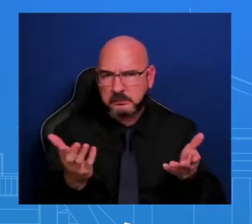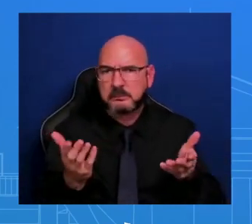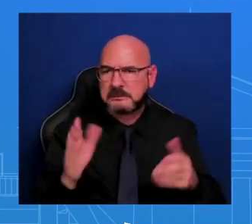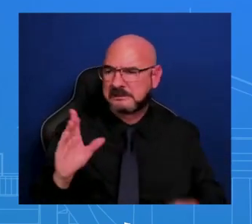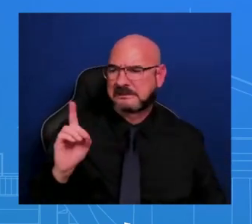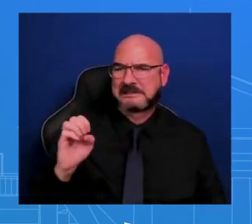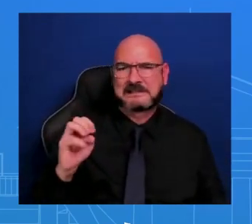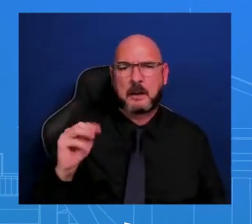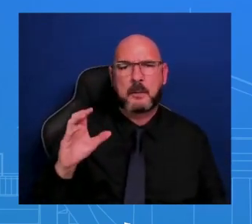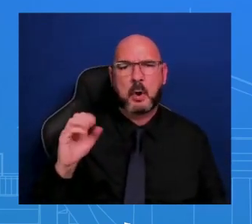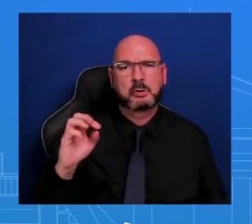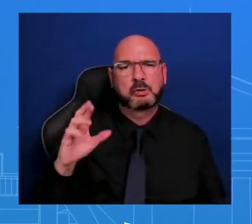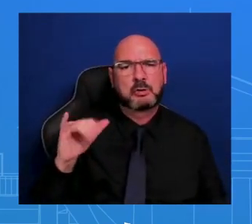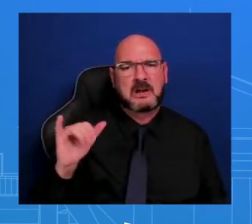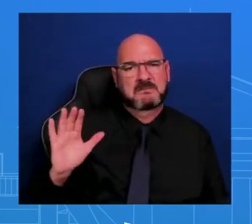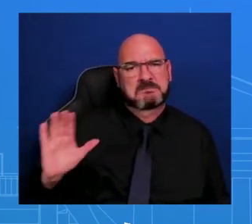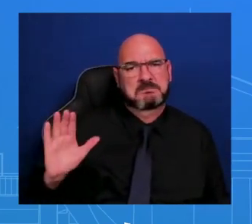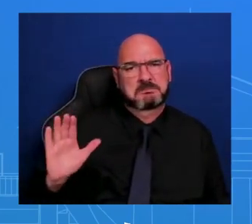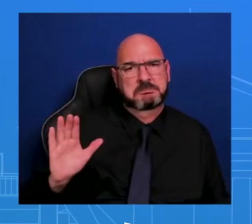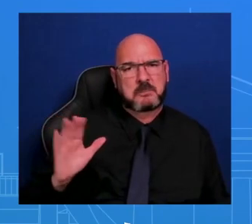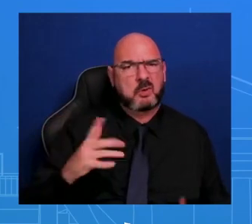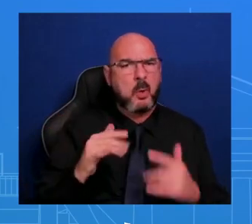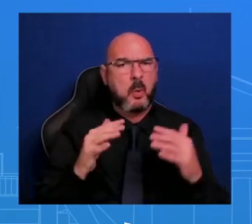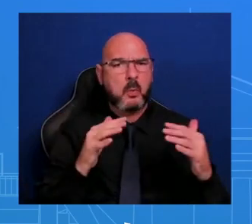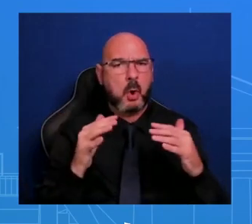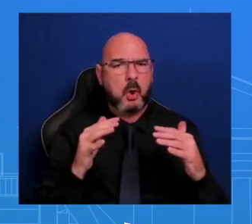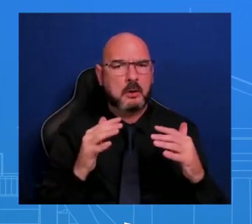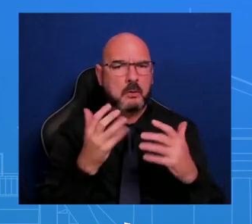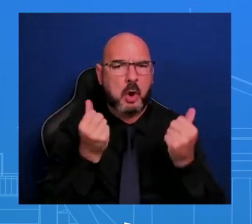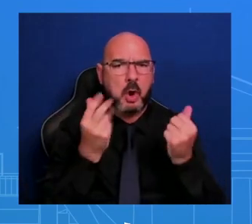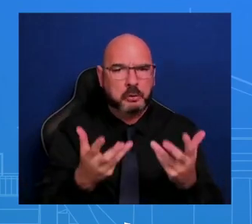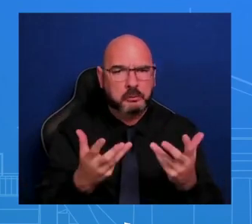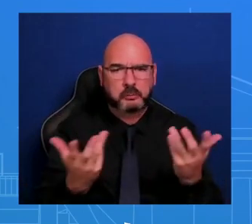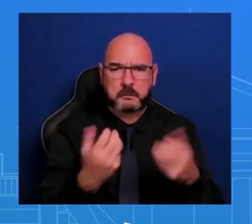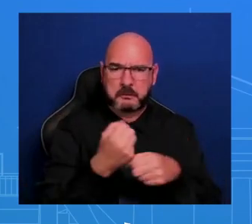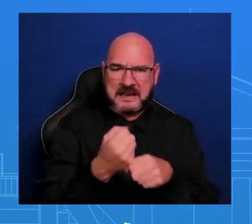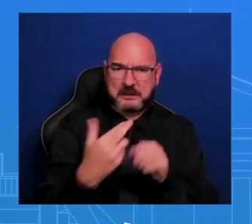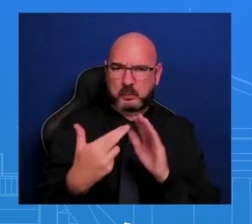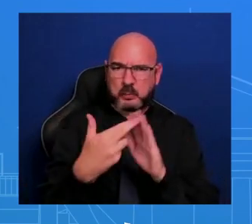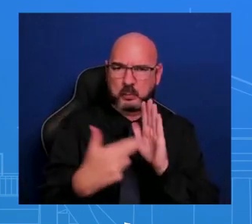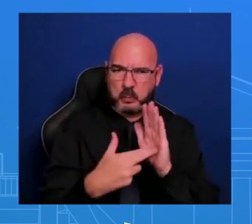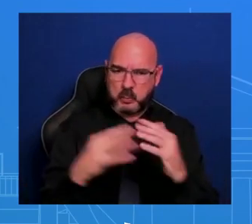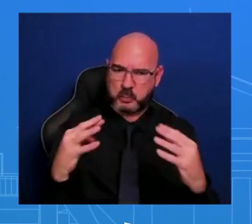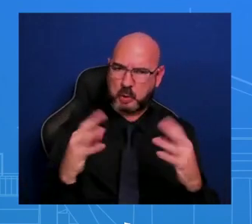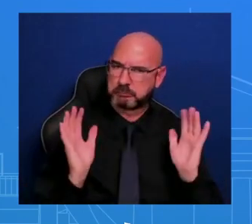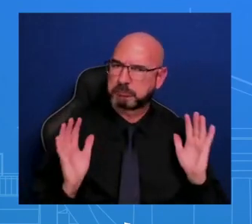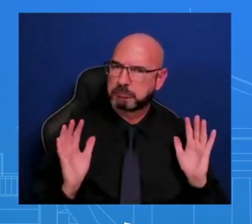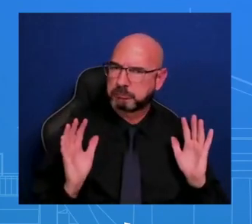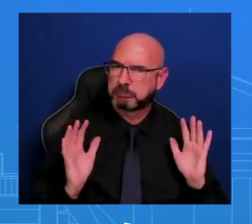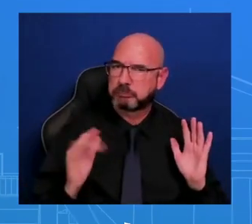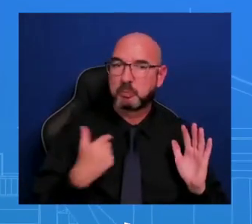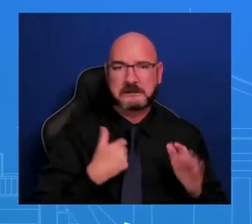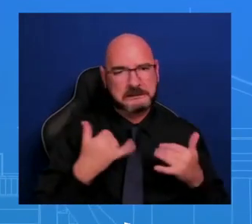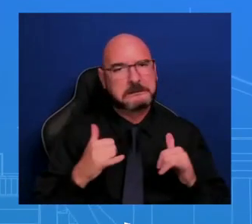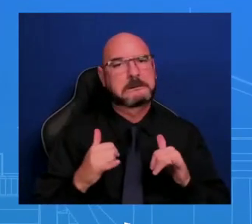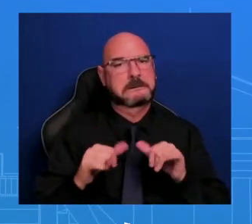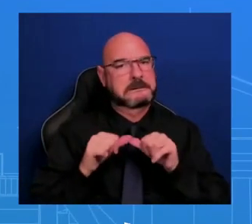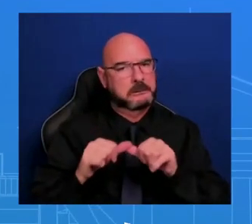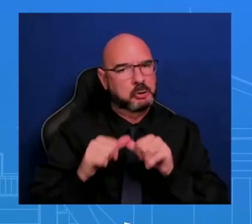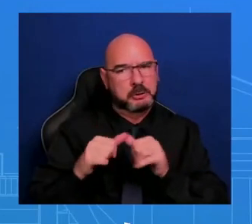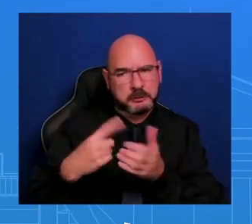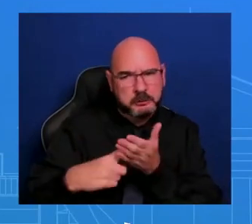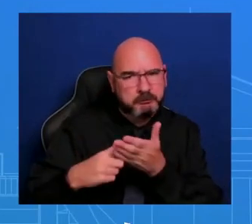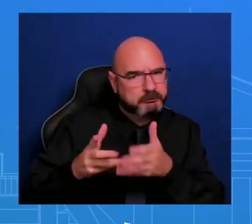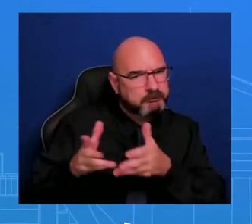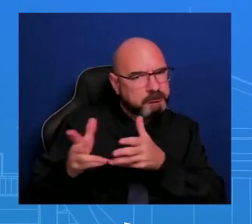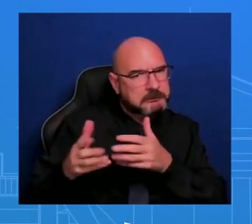prevent civilian casualties and collateral damage, and that's an active conversation we continue to have with them. Urging them to be more respectful